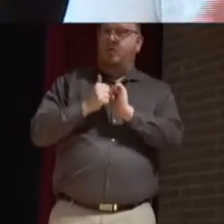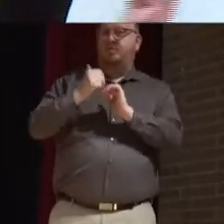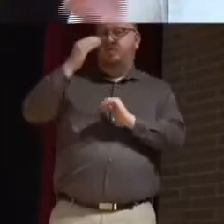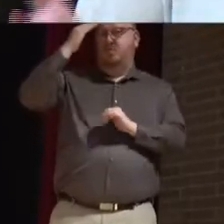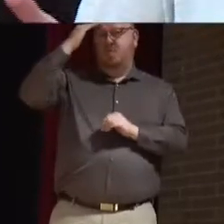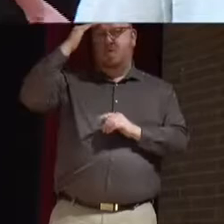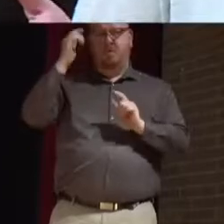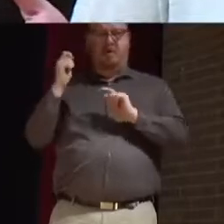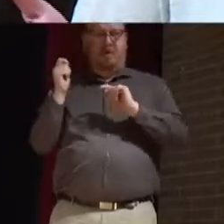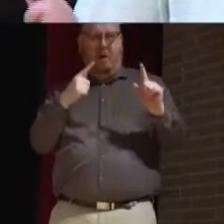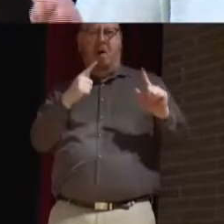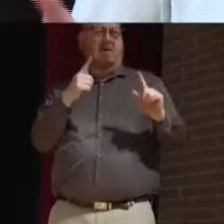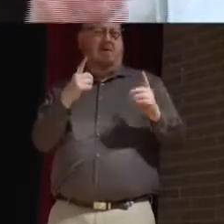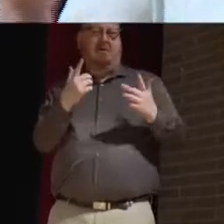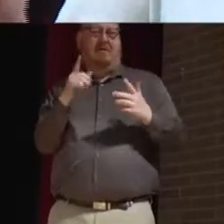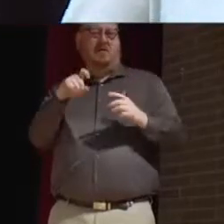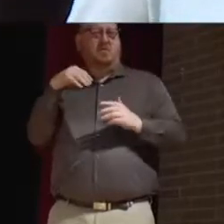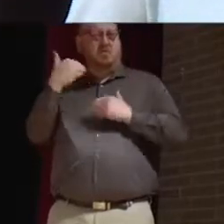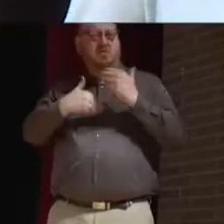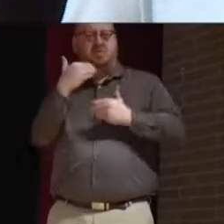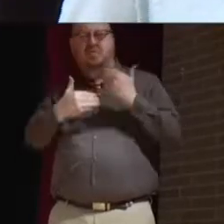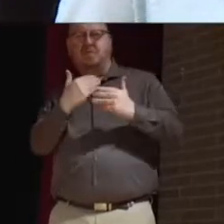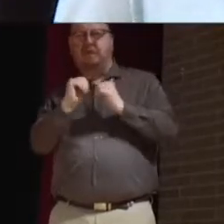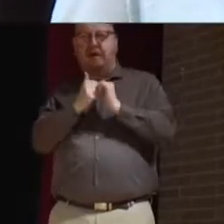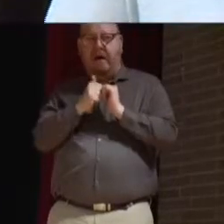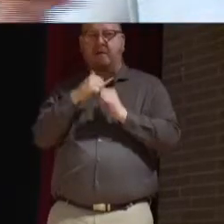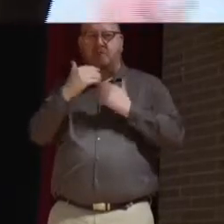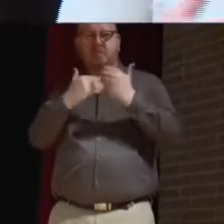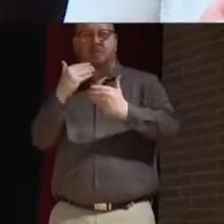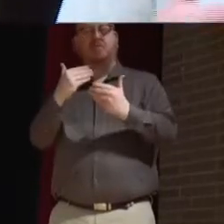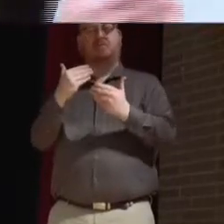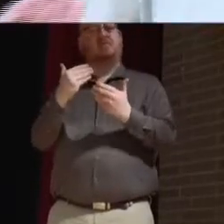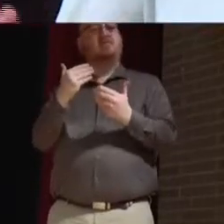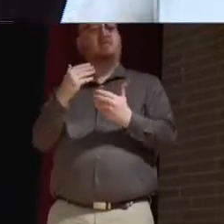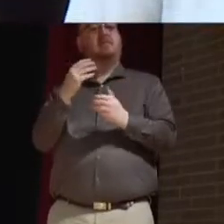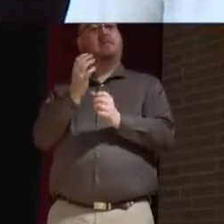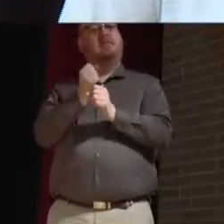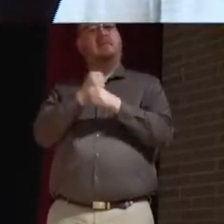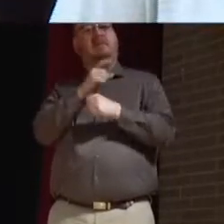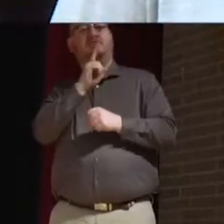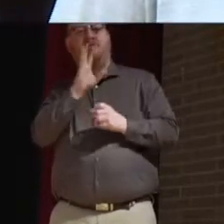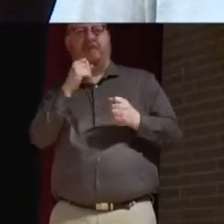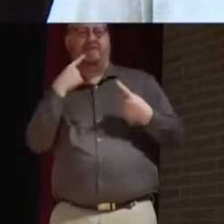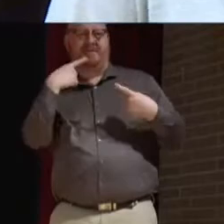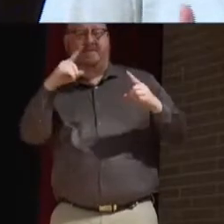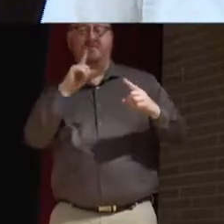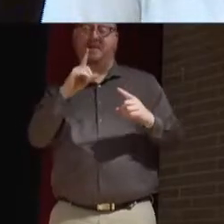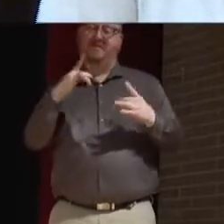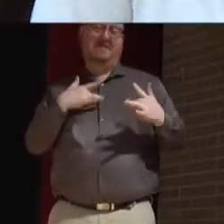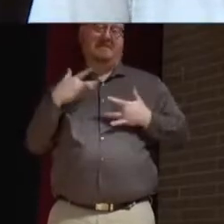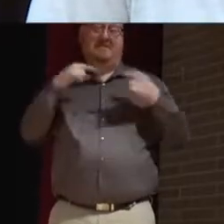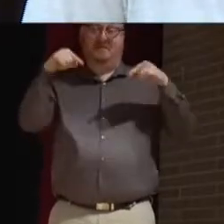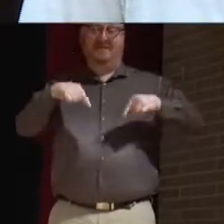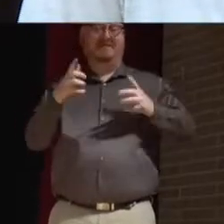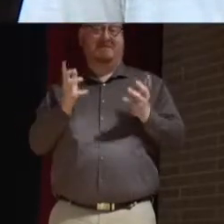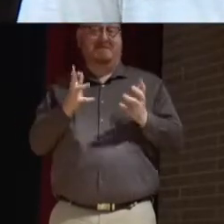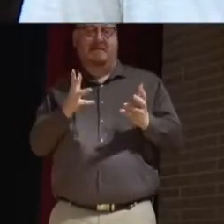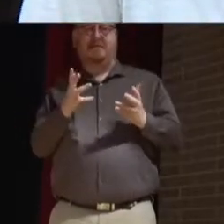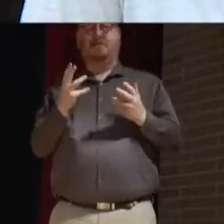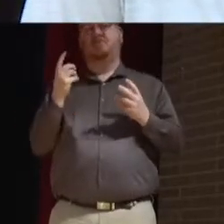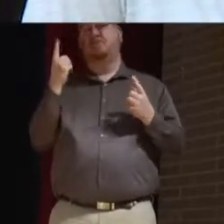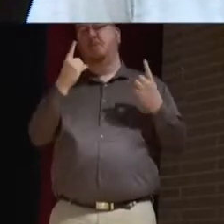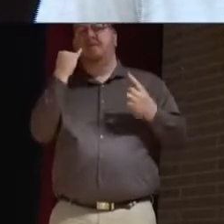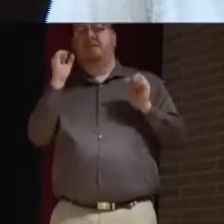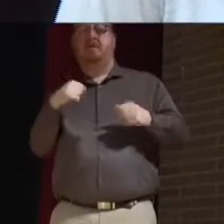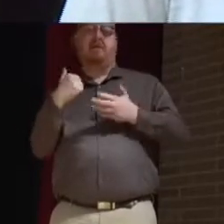having ties to community is a future predictor of adult success. So that's why I'm really excited about this conversation and how I can help more, because I'm